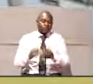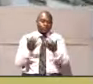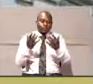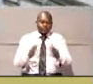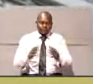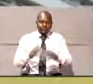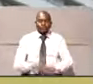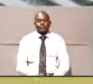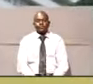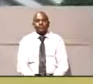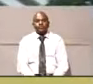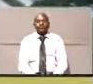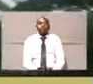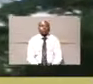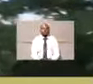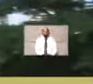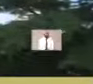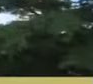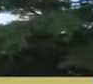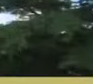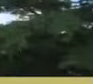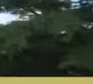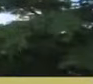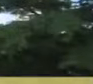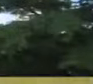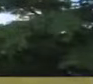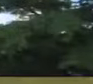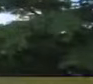Farida, reporting in Kampala.